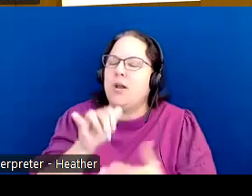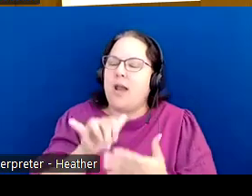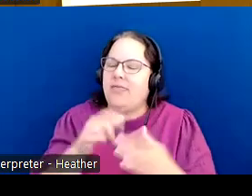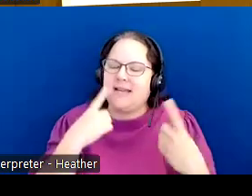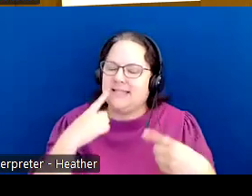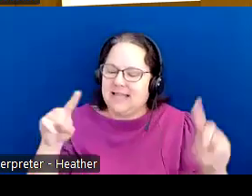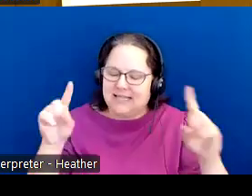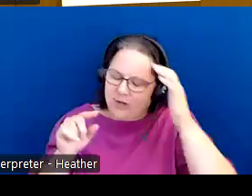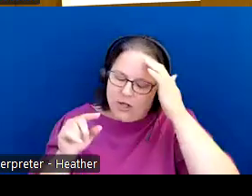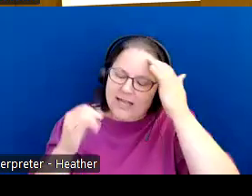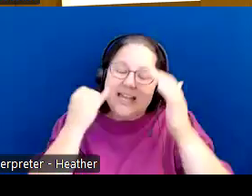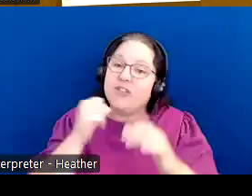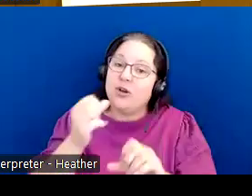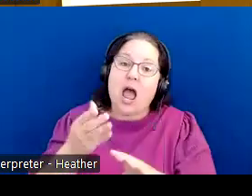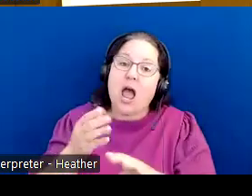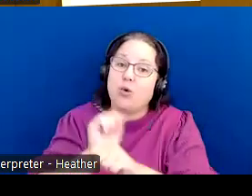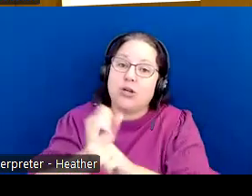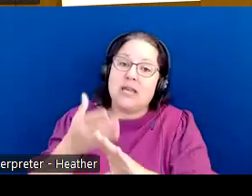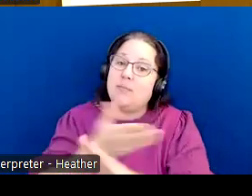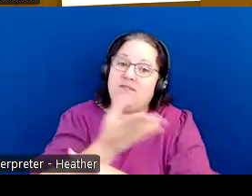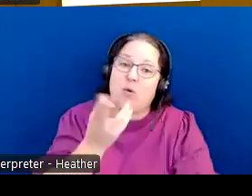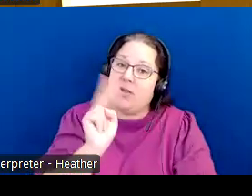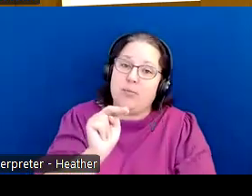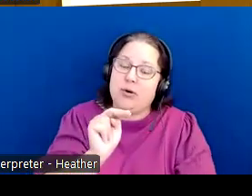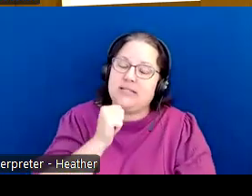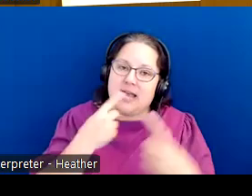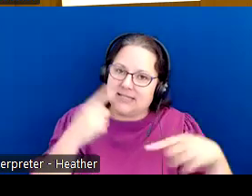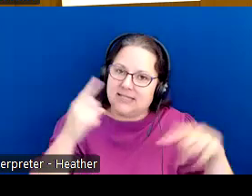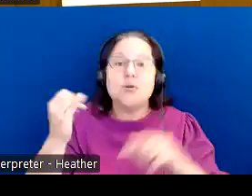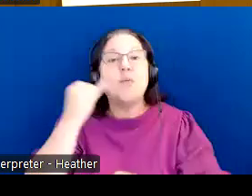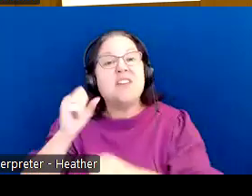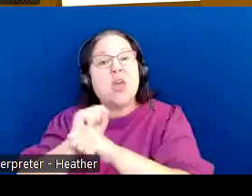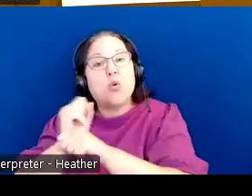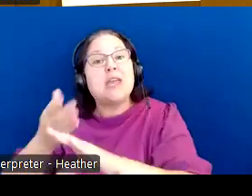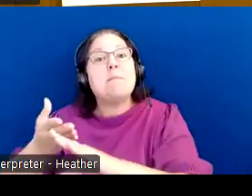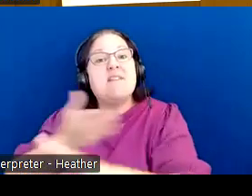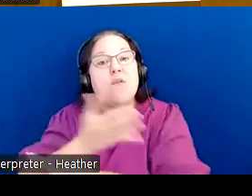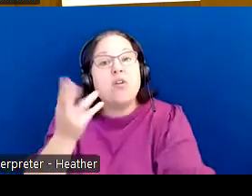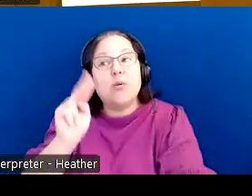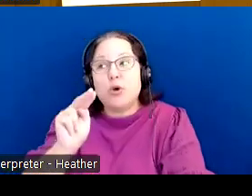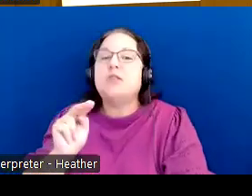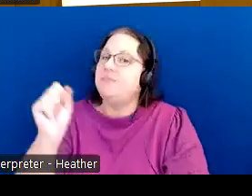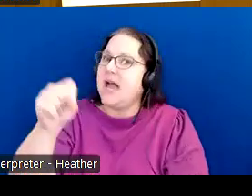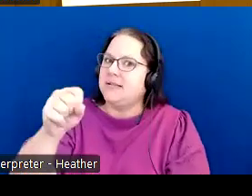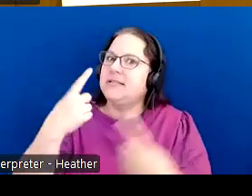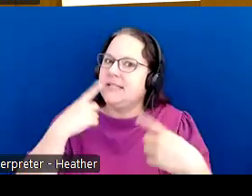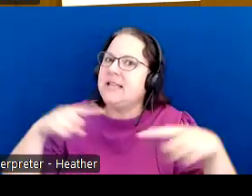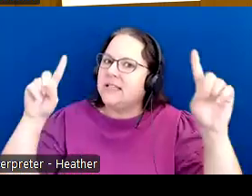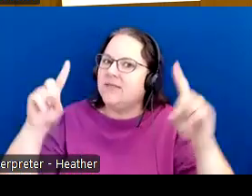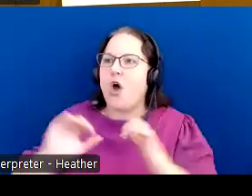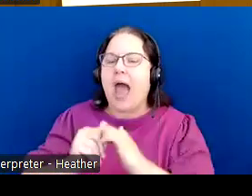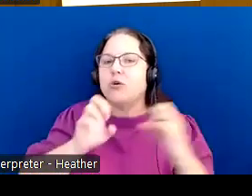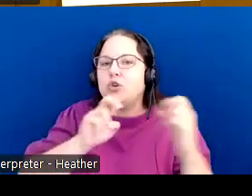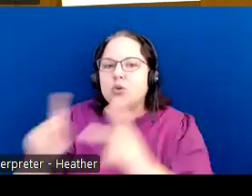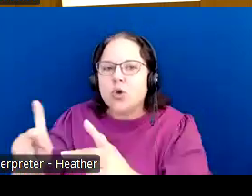weren't working prior to the burn, but if they were, what do we need to do to get them back there? Or to work with our vocational counselor